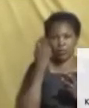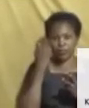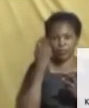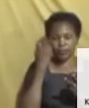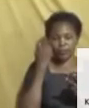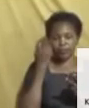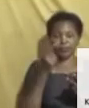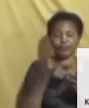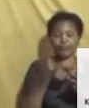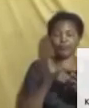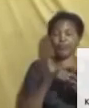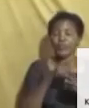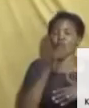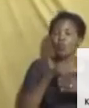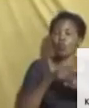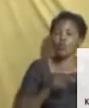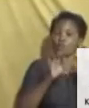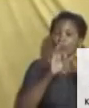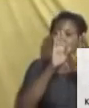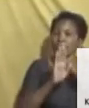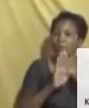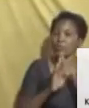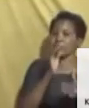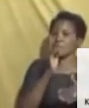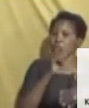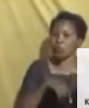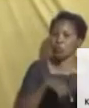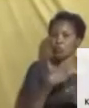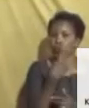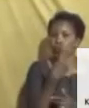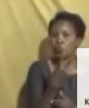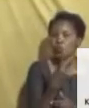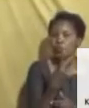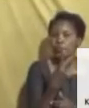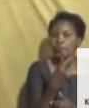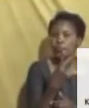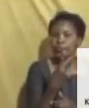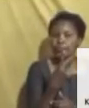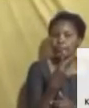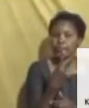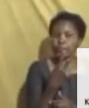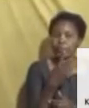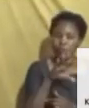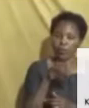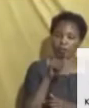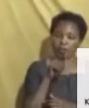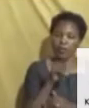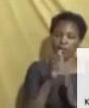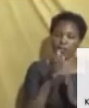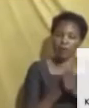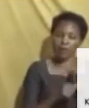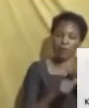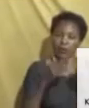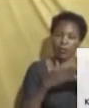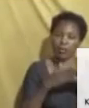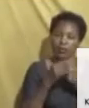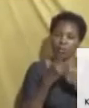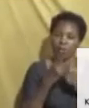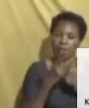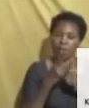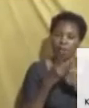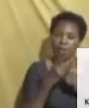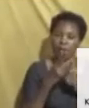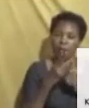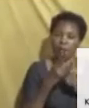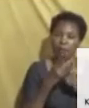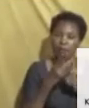What is key to us are two, and we'll find this in Article 94. What